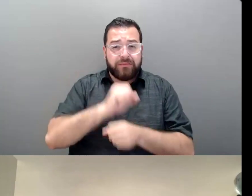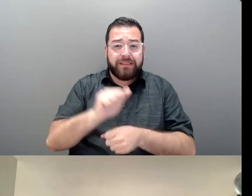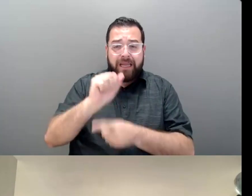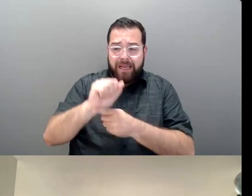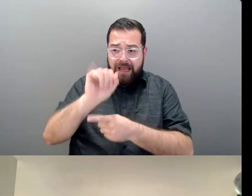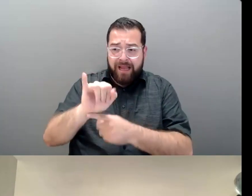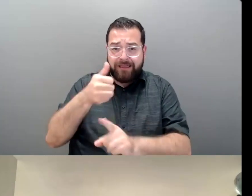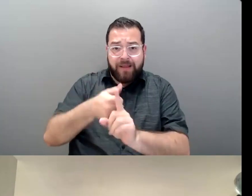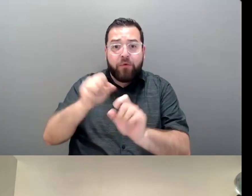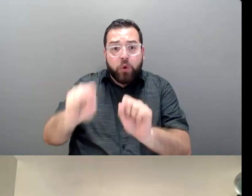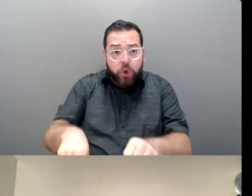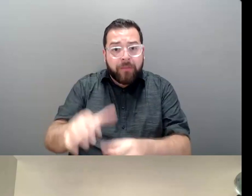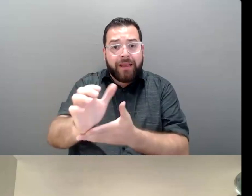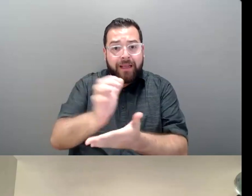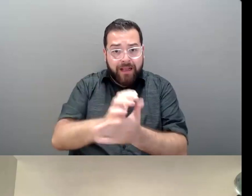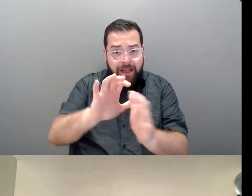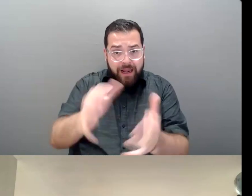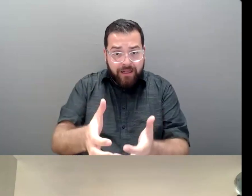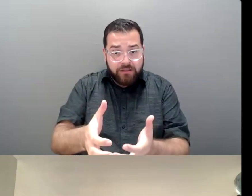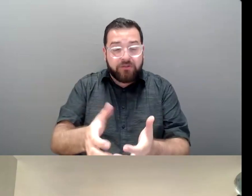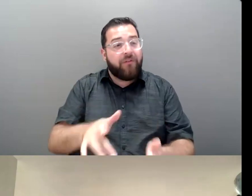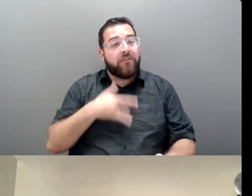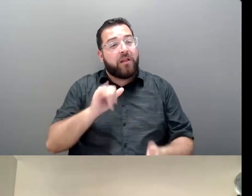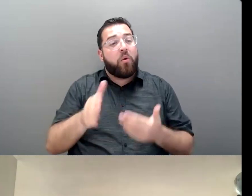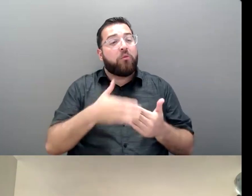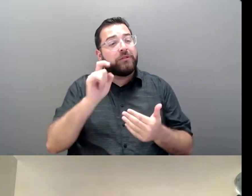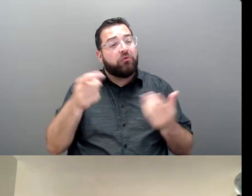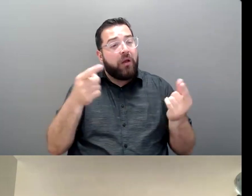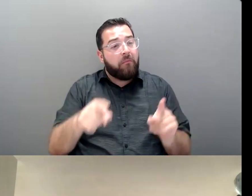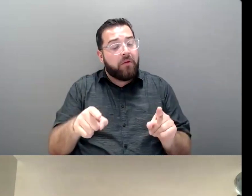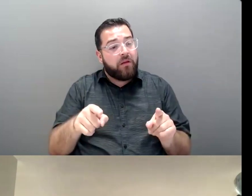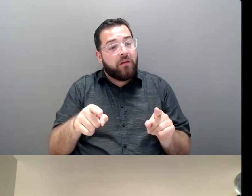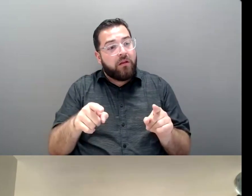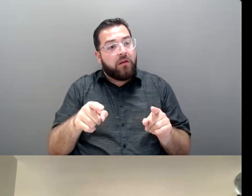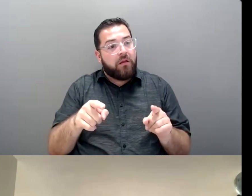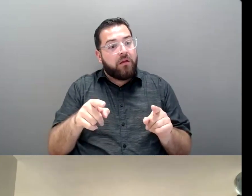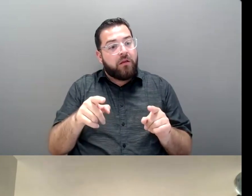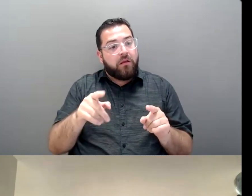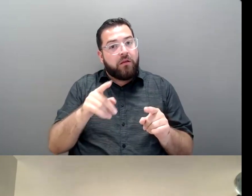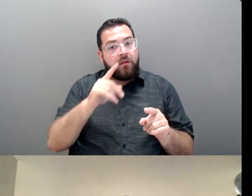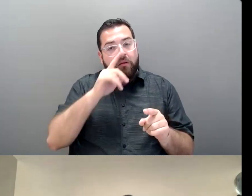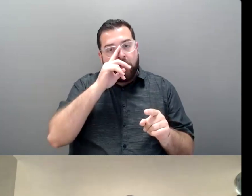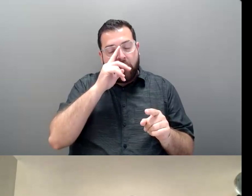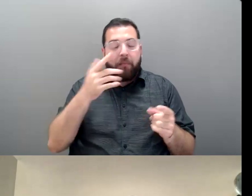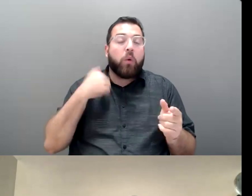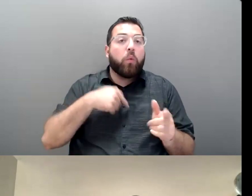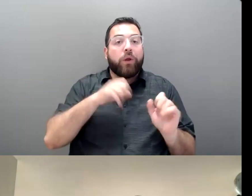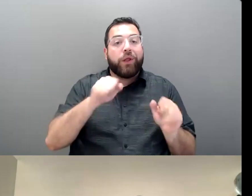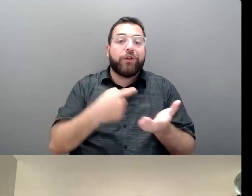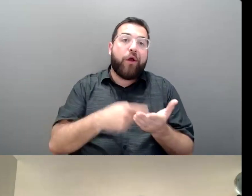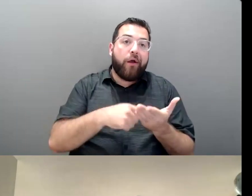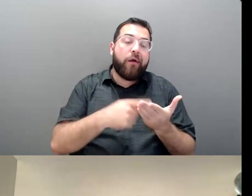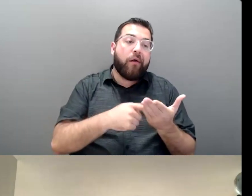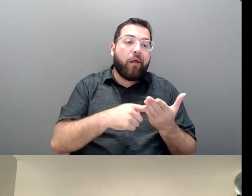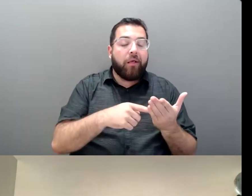So what is almost what needs to happen is there needs to be from like, we can talk about it, but there needs to